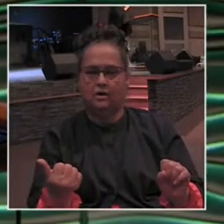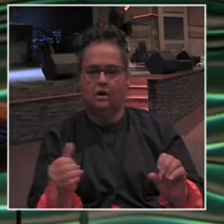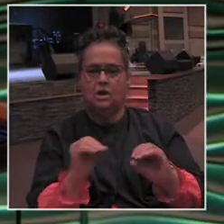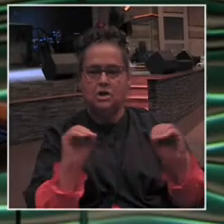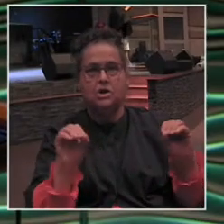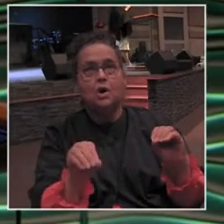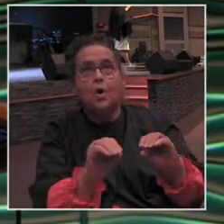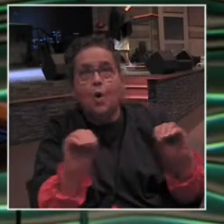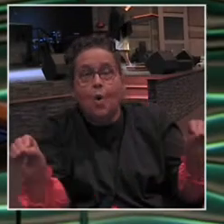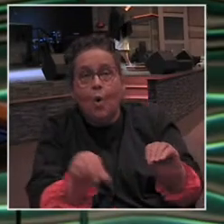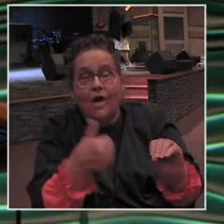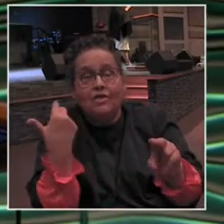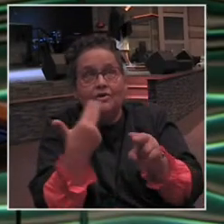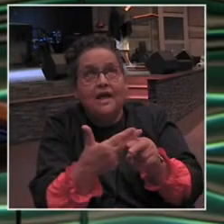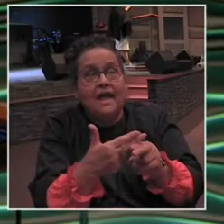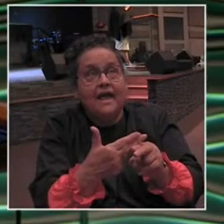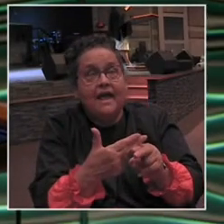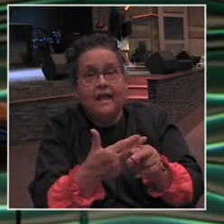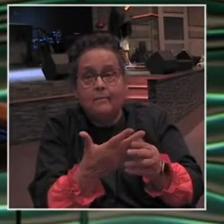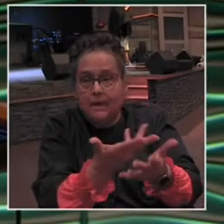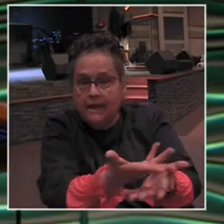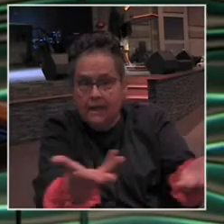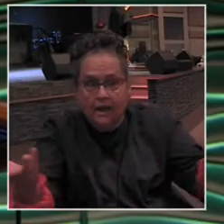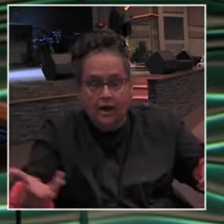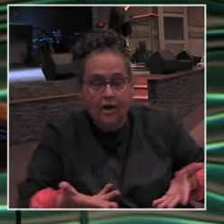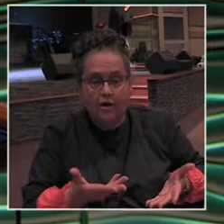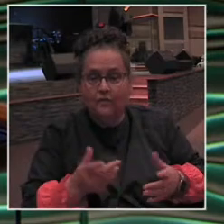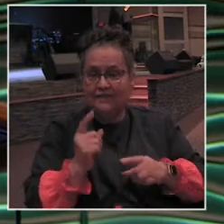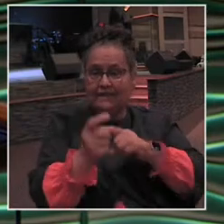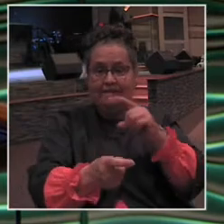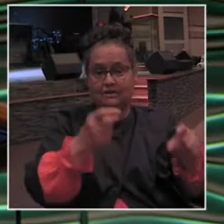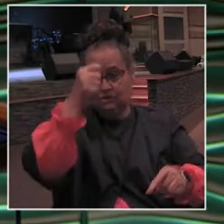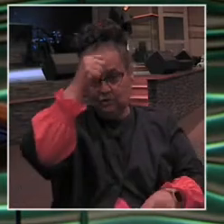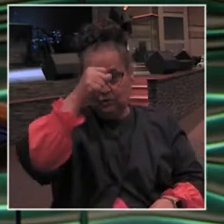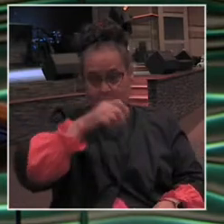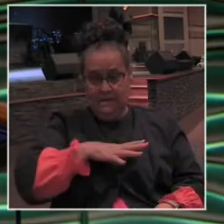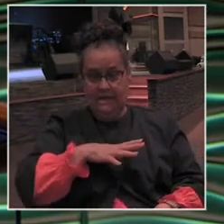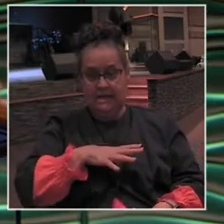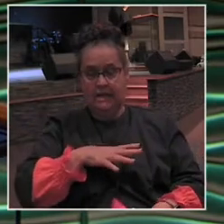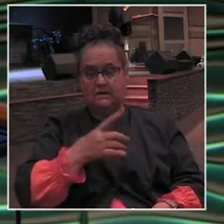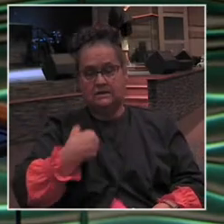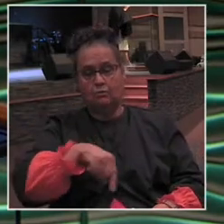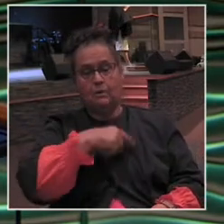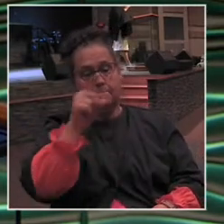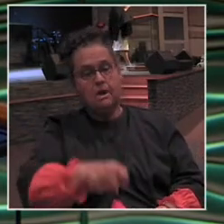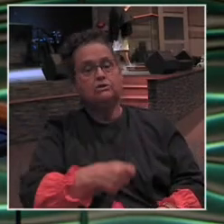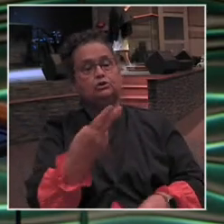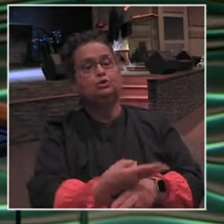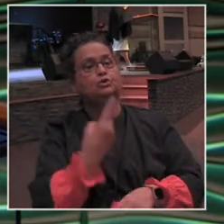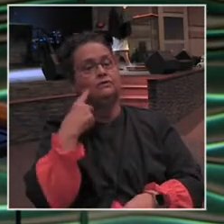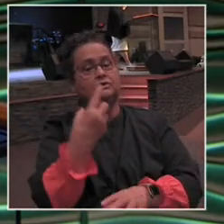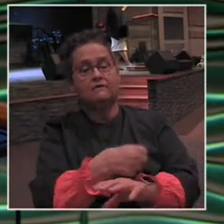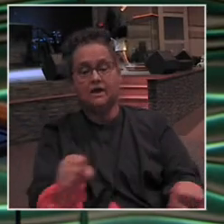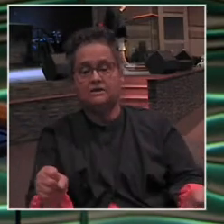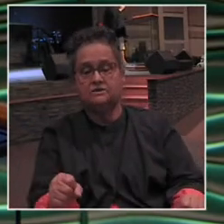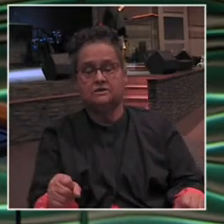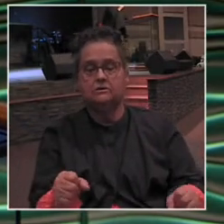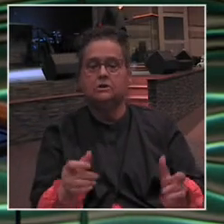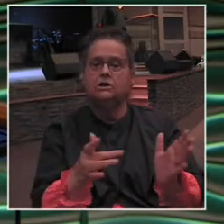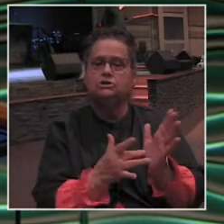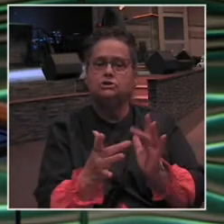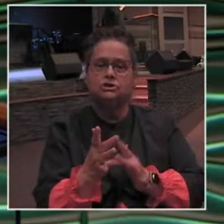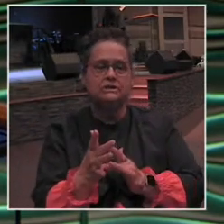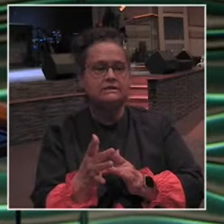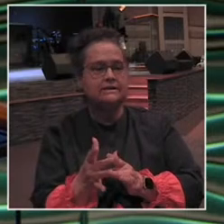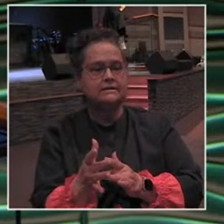none other name under heaven given among men, whereby we must be saved. Jesus is the way, the